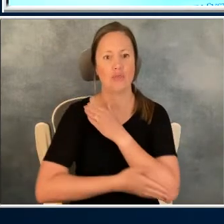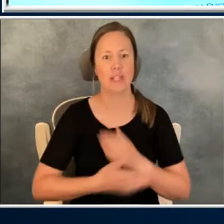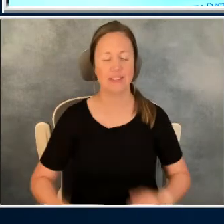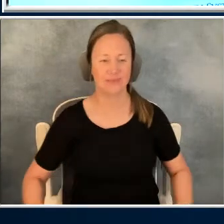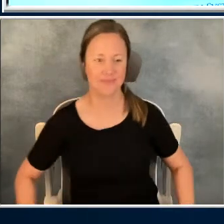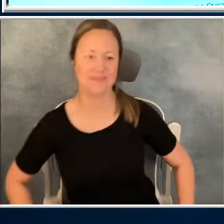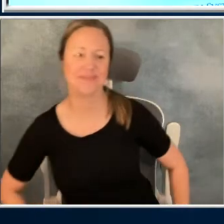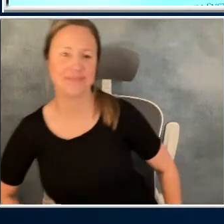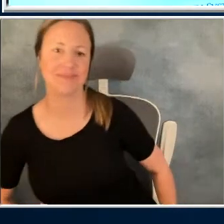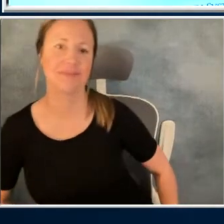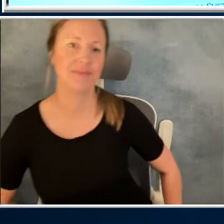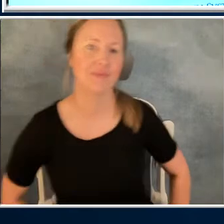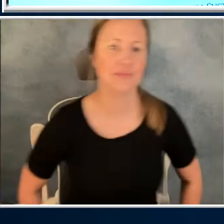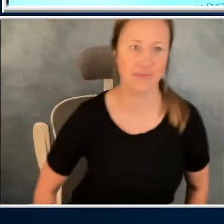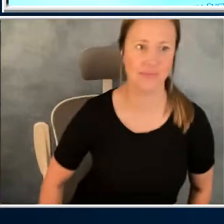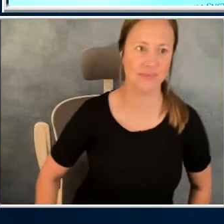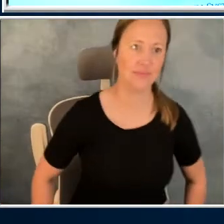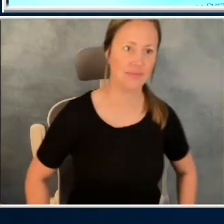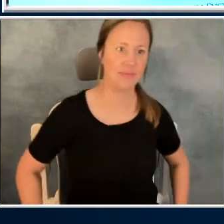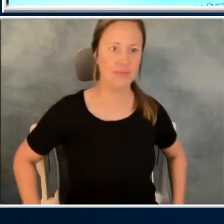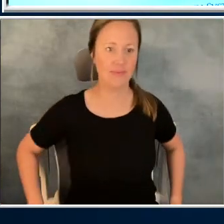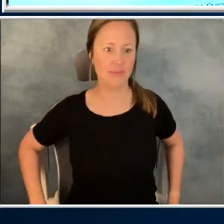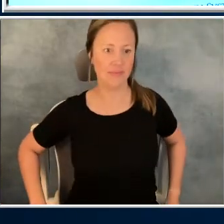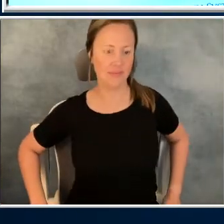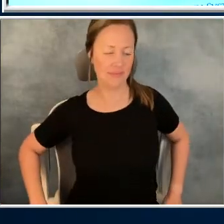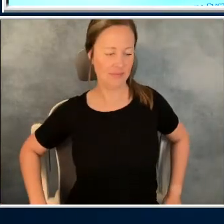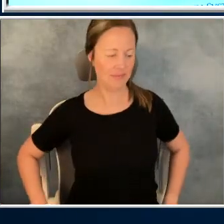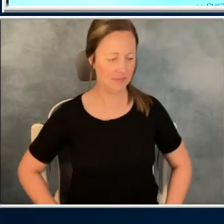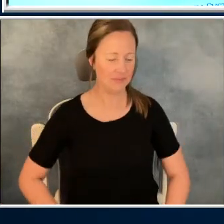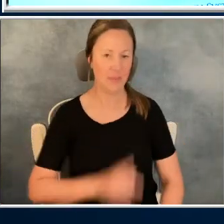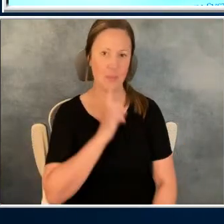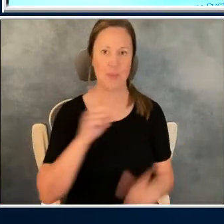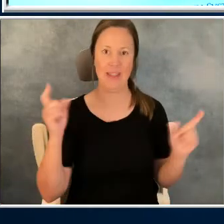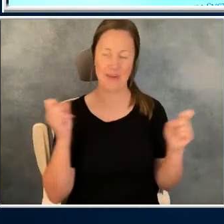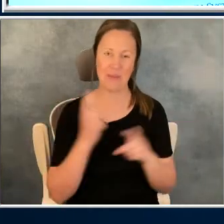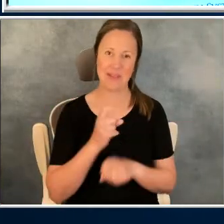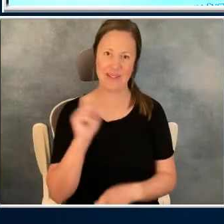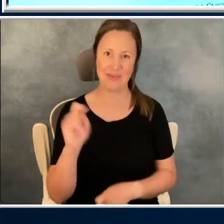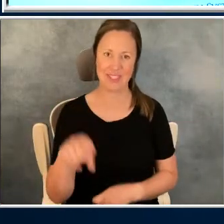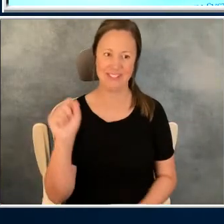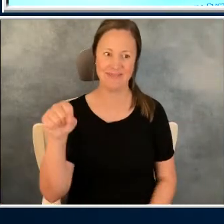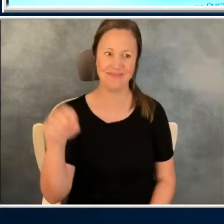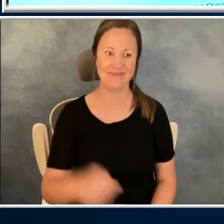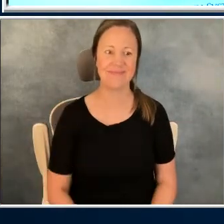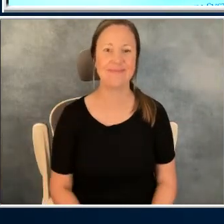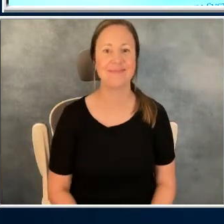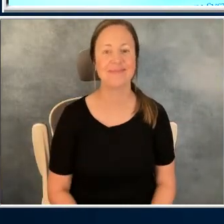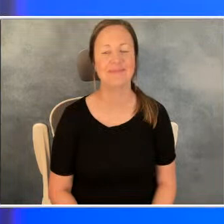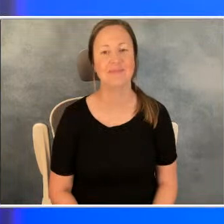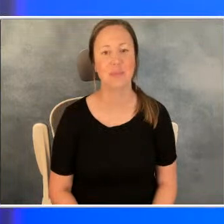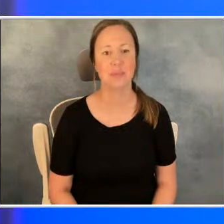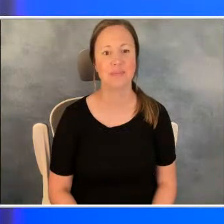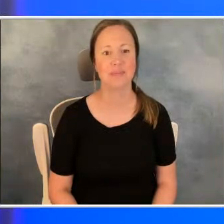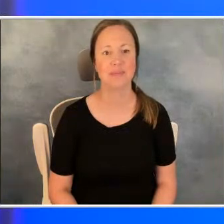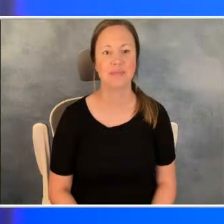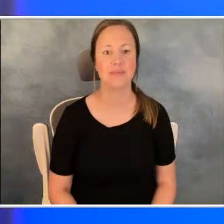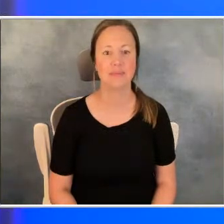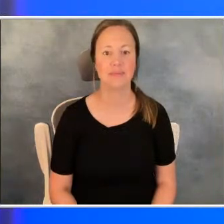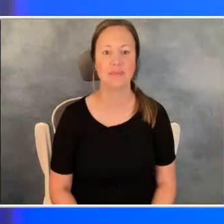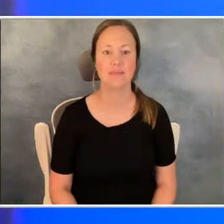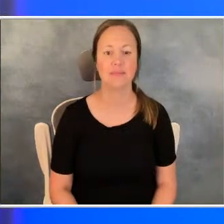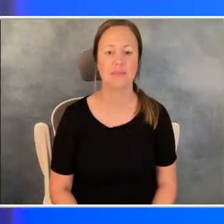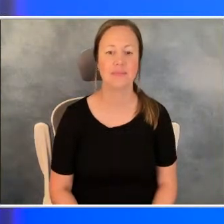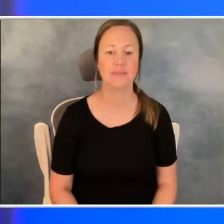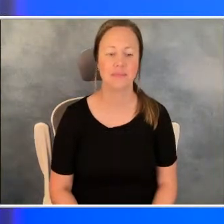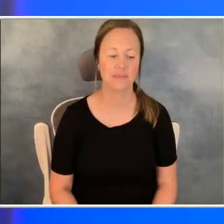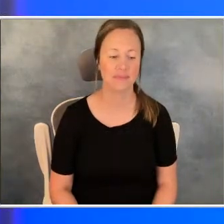is let's talk about that. That is a complicated question. The short version in my as far